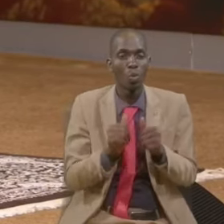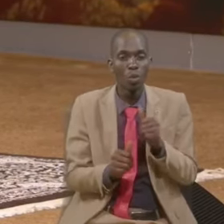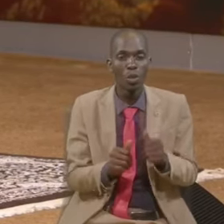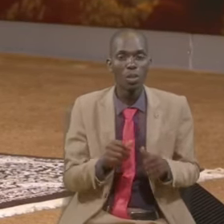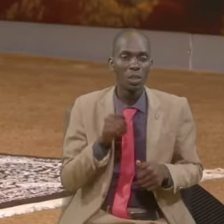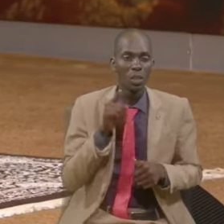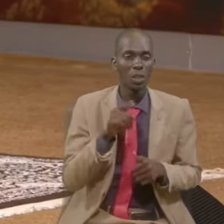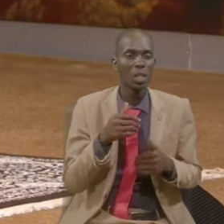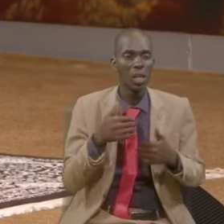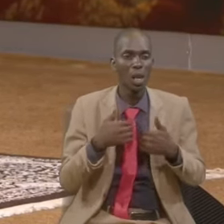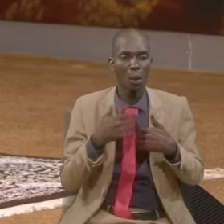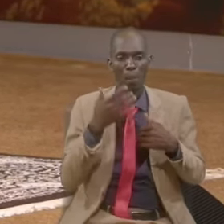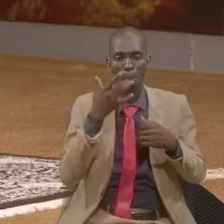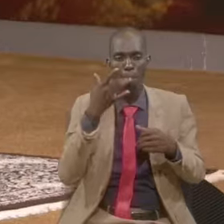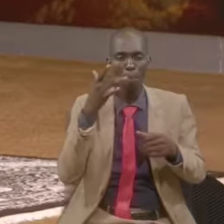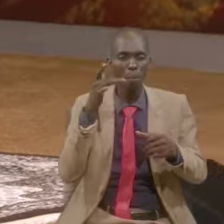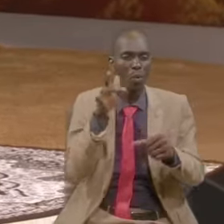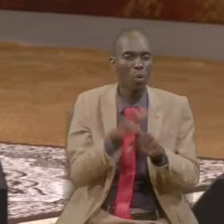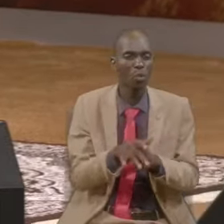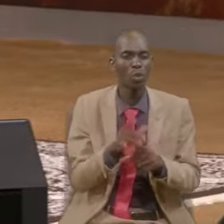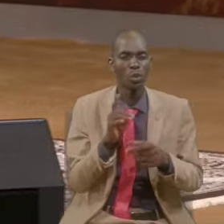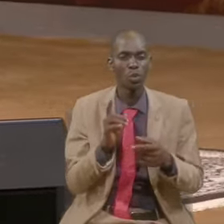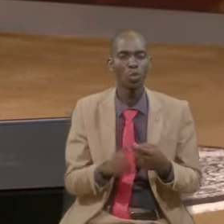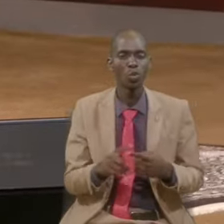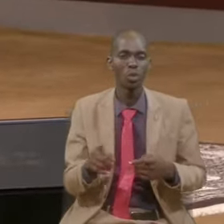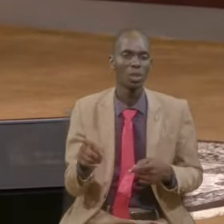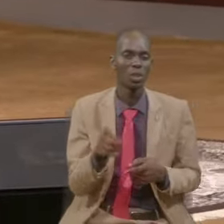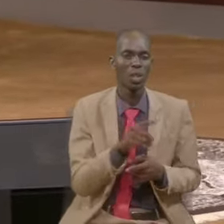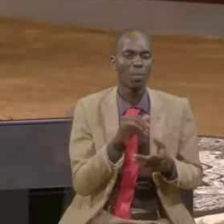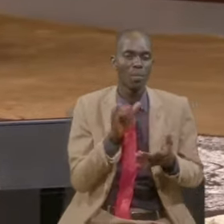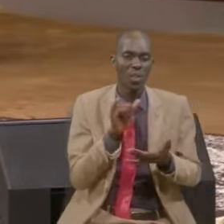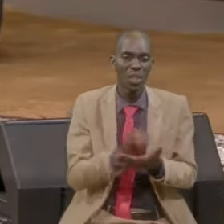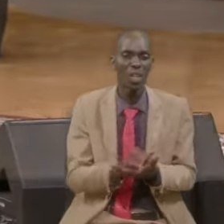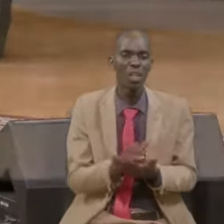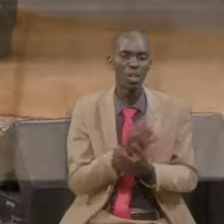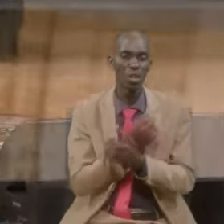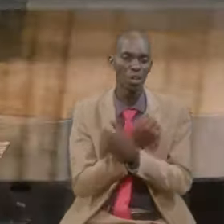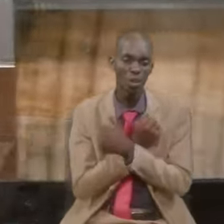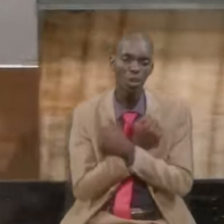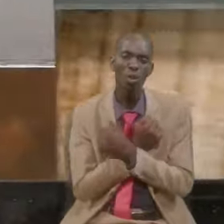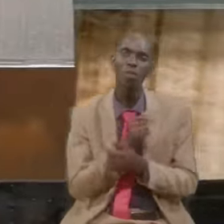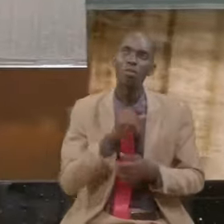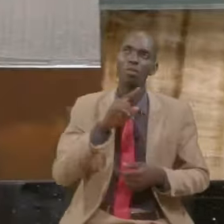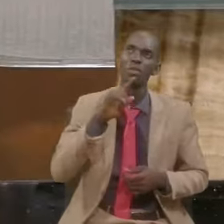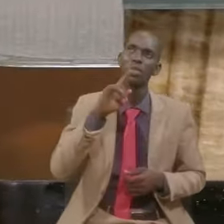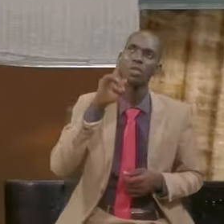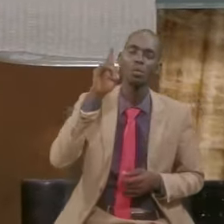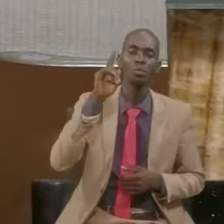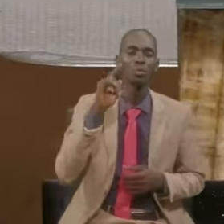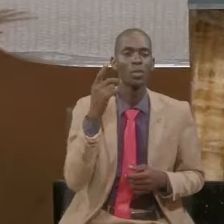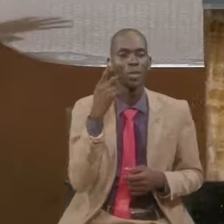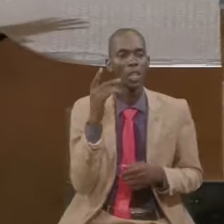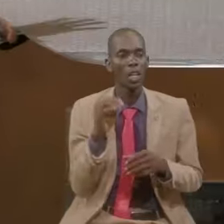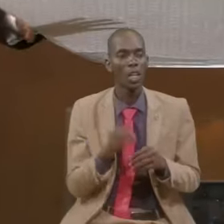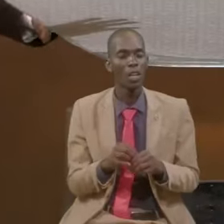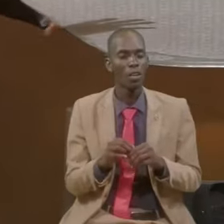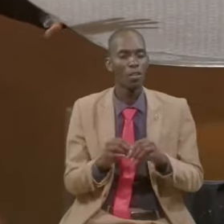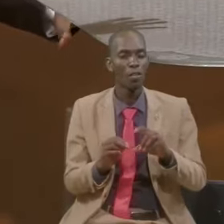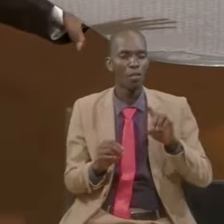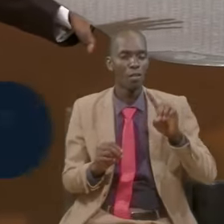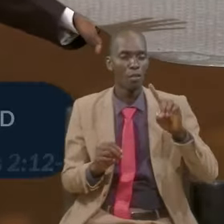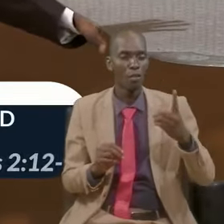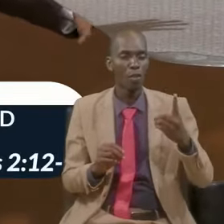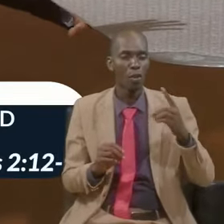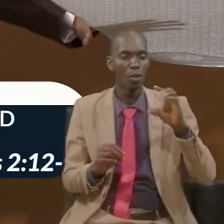to them that love him? In 1 Corinthians chapter 1 verse